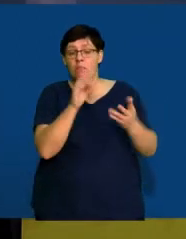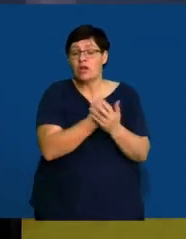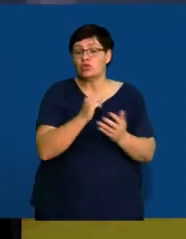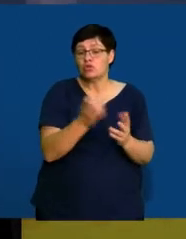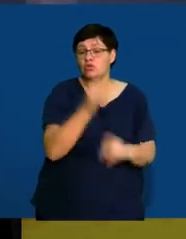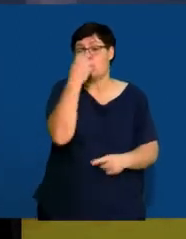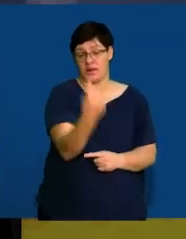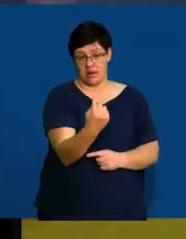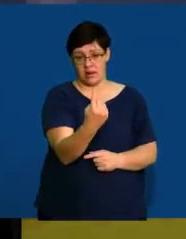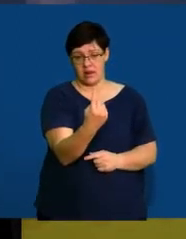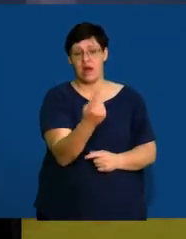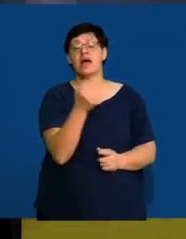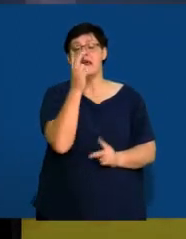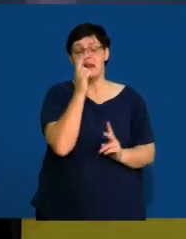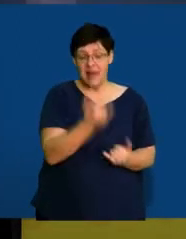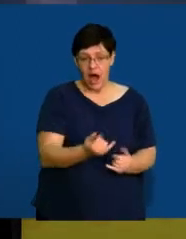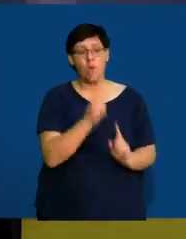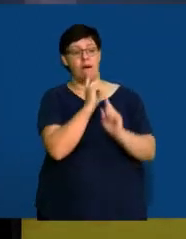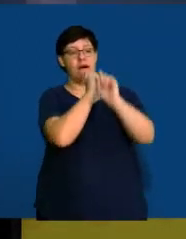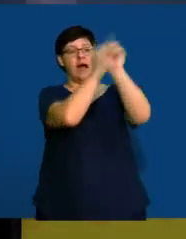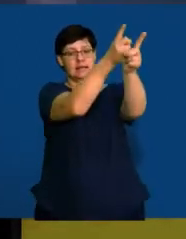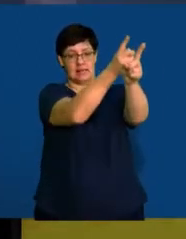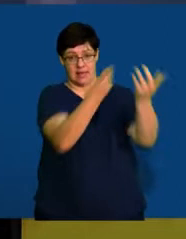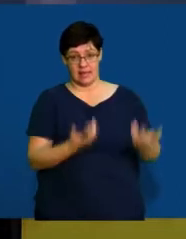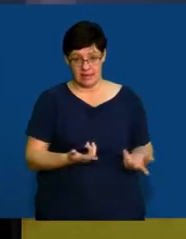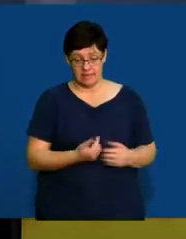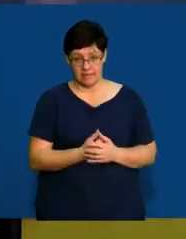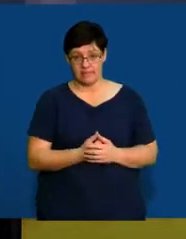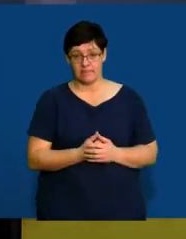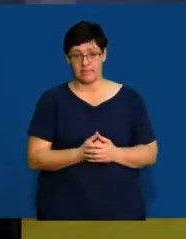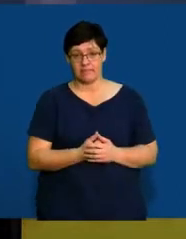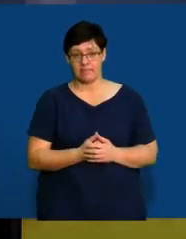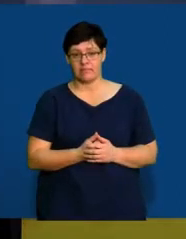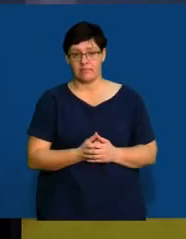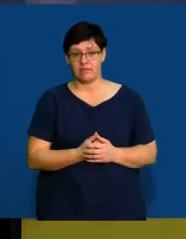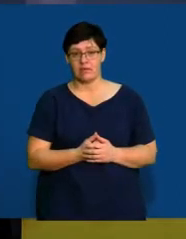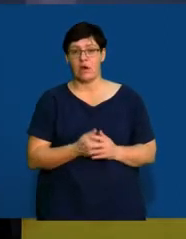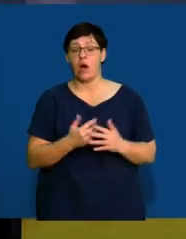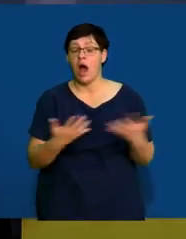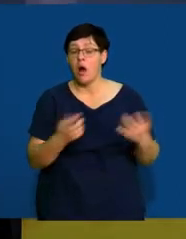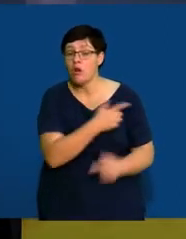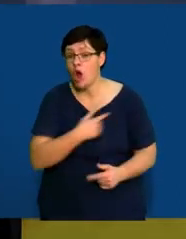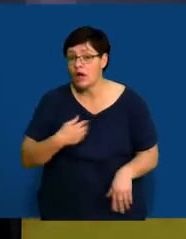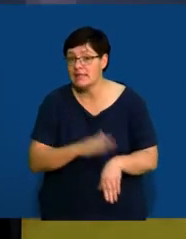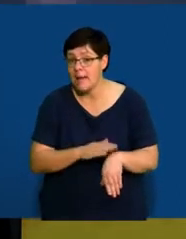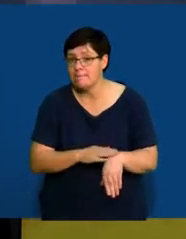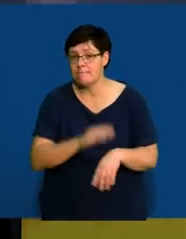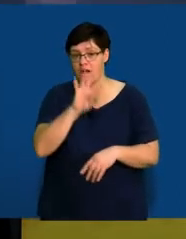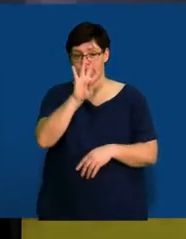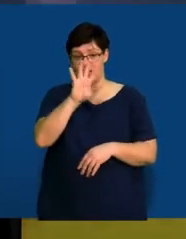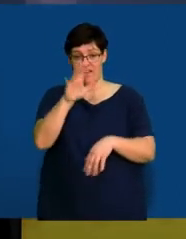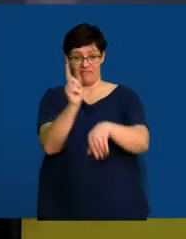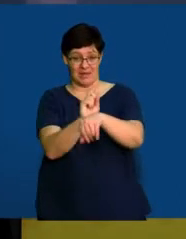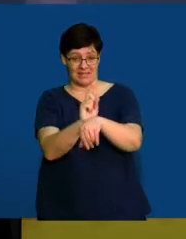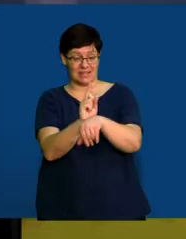your selection, you will answer that question in 45 minutes. Only